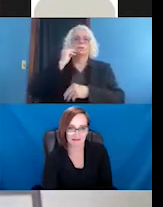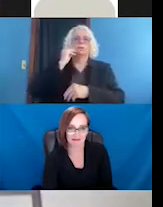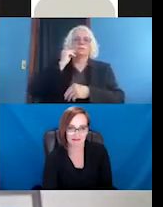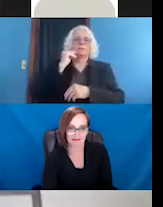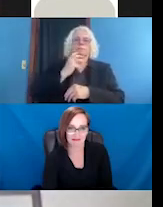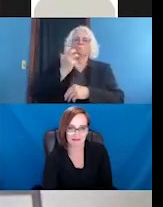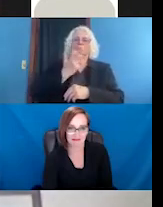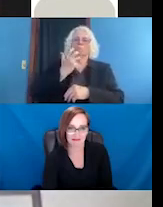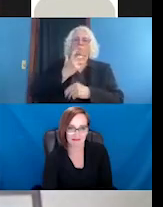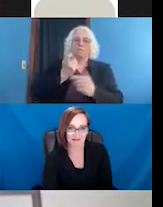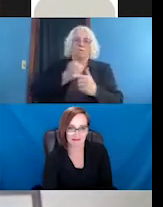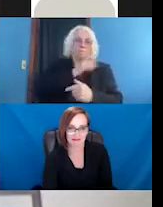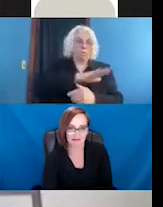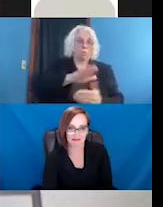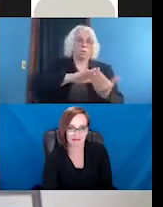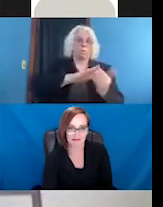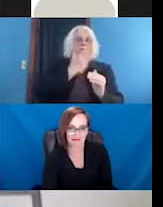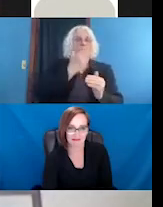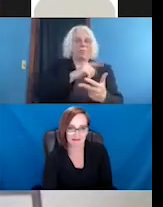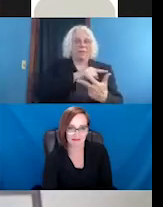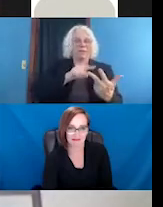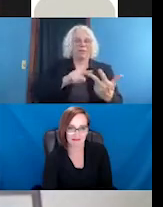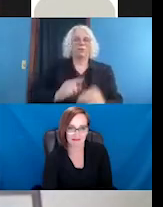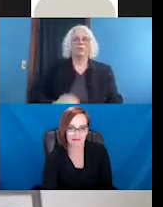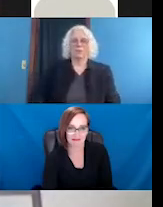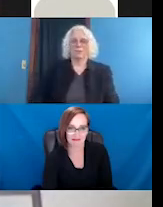community. So thank you.